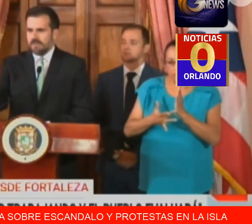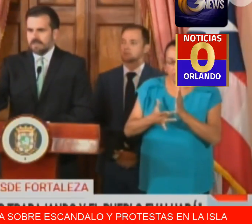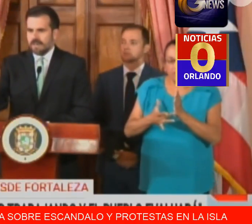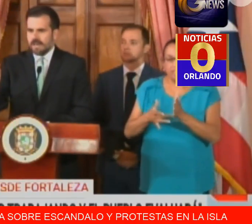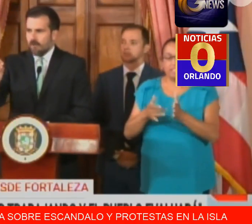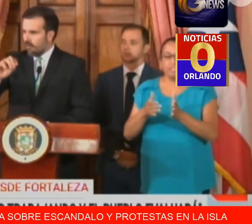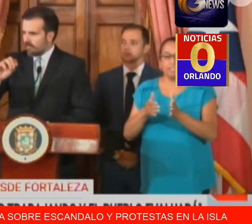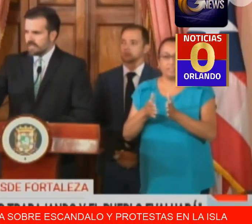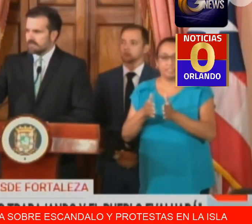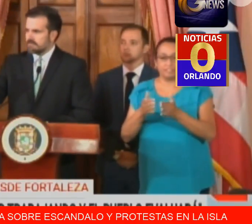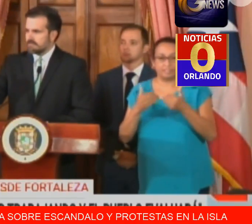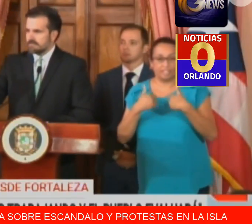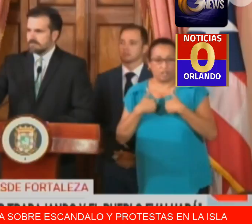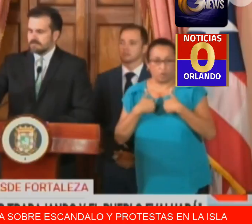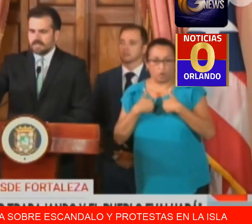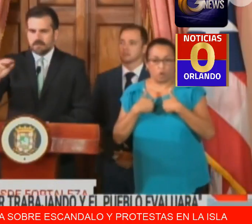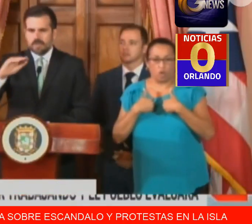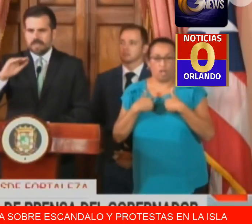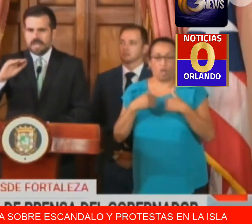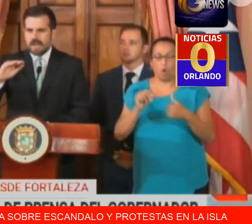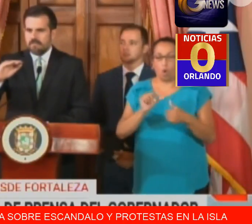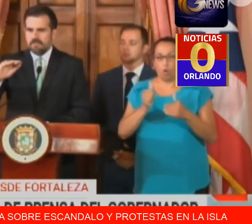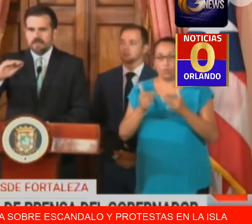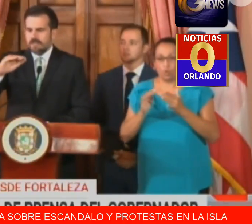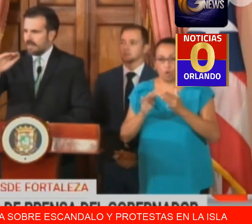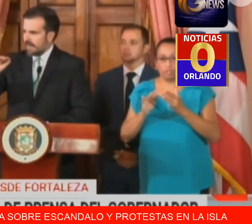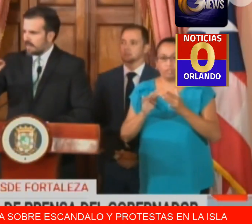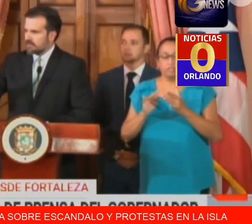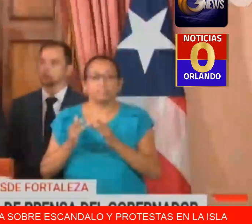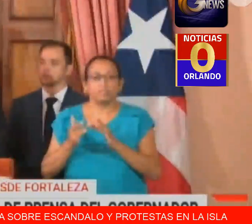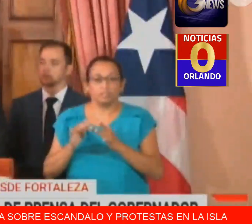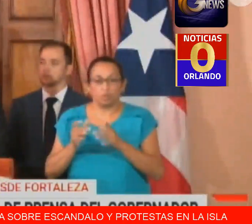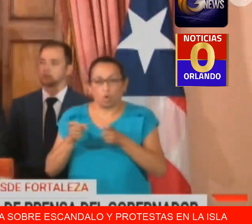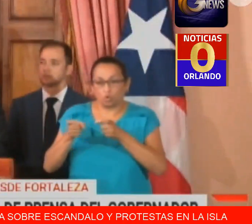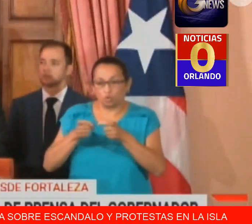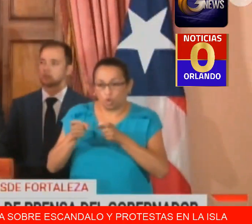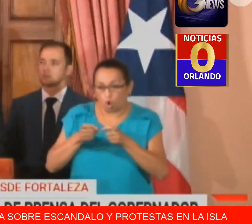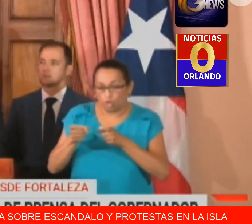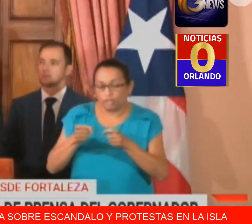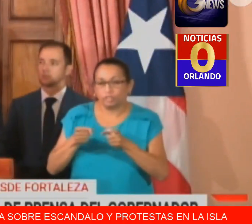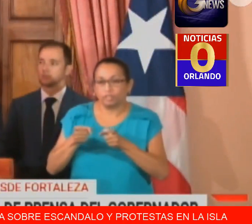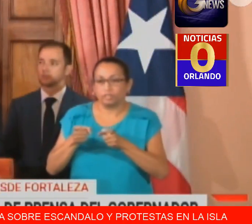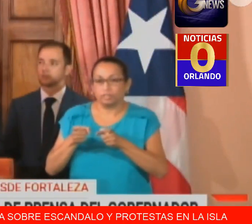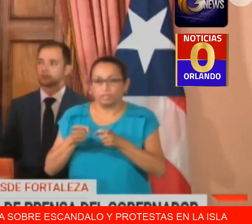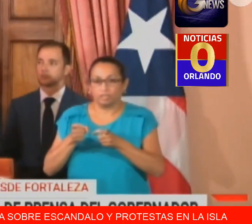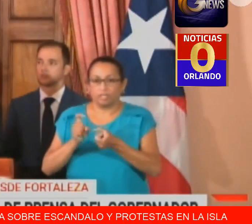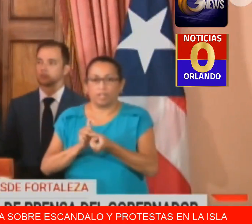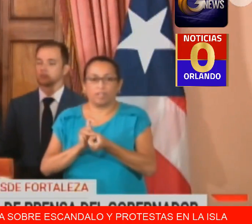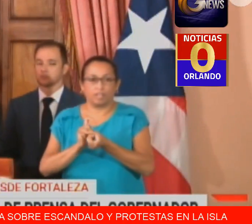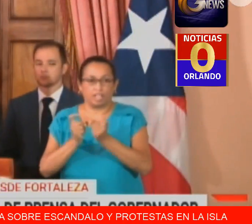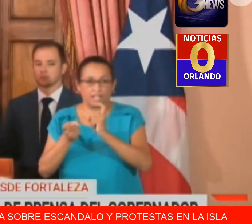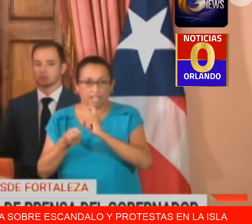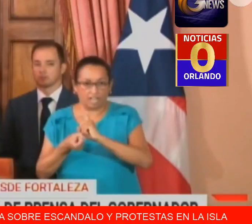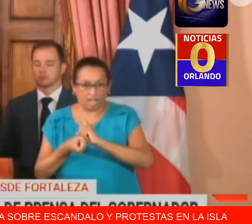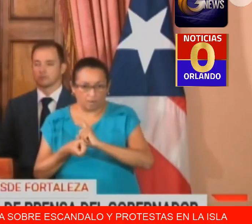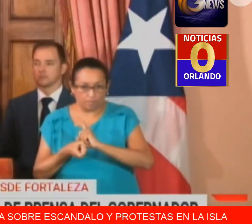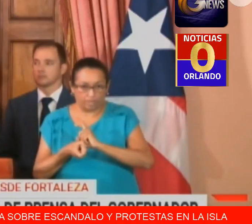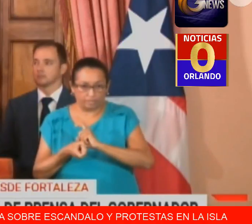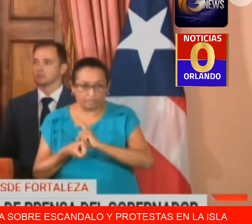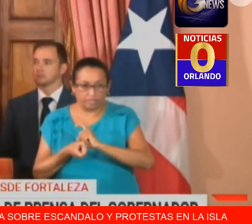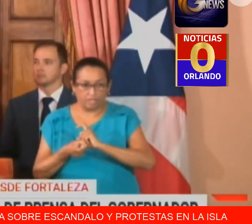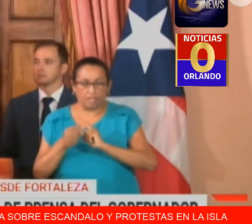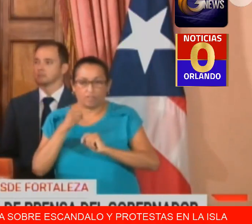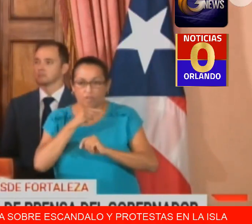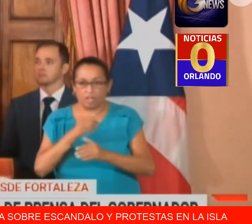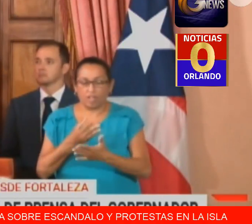have. Bueno, sobre la pregunta que le hace la periodista, si él tiene algún problema con que el Congreso ponga más restricciones